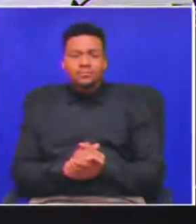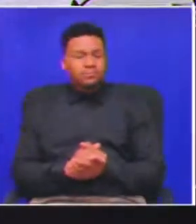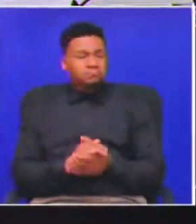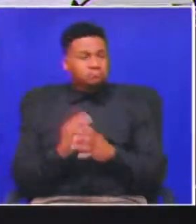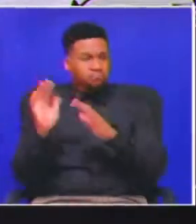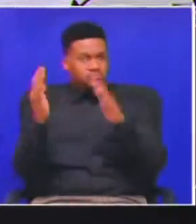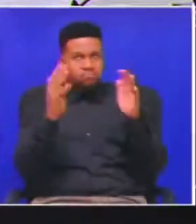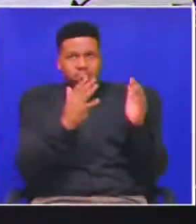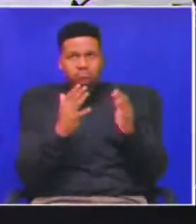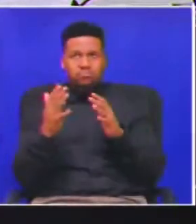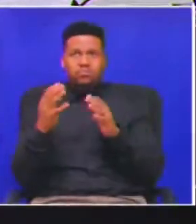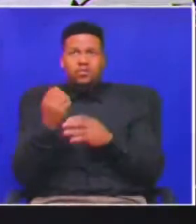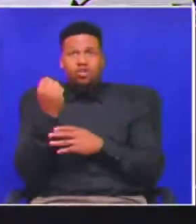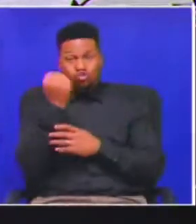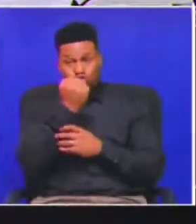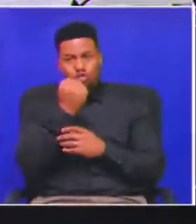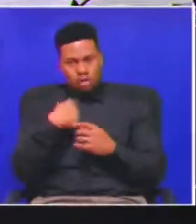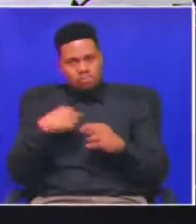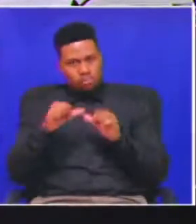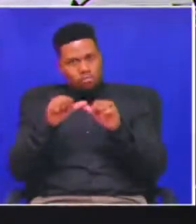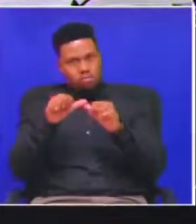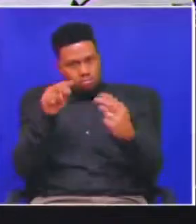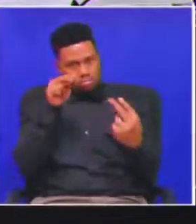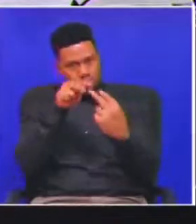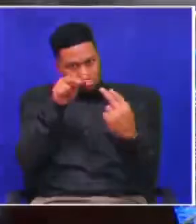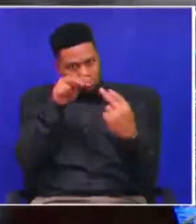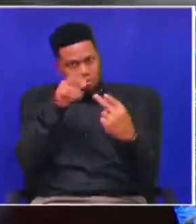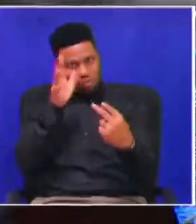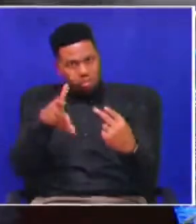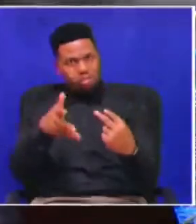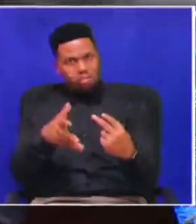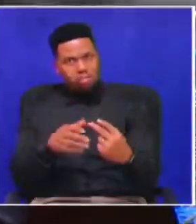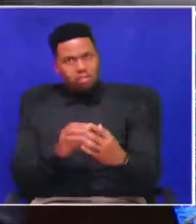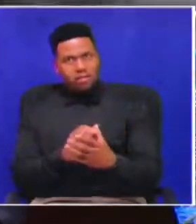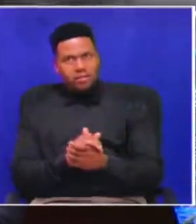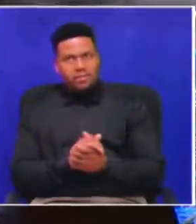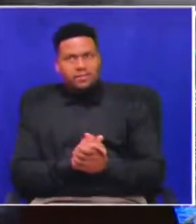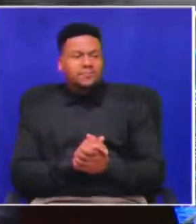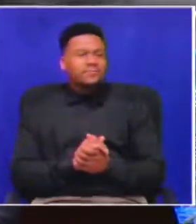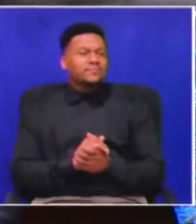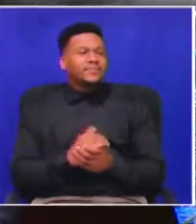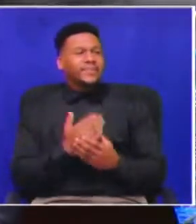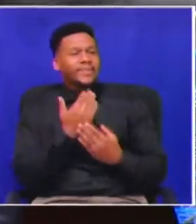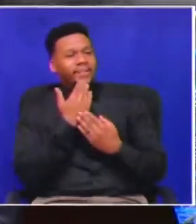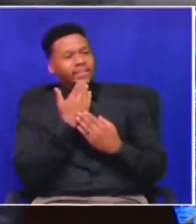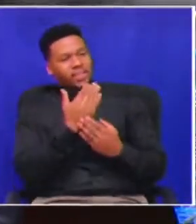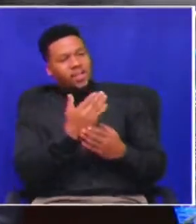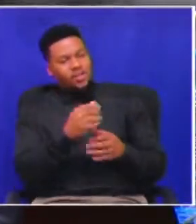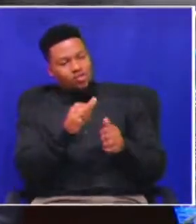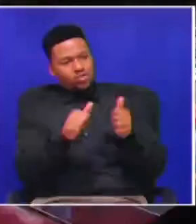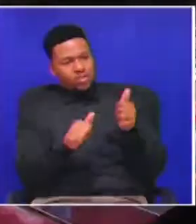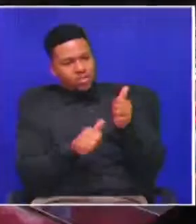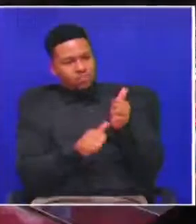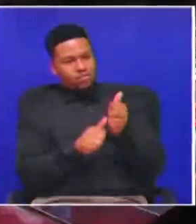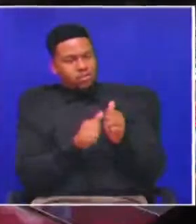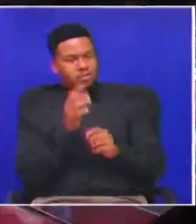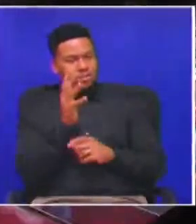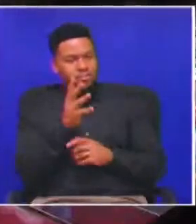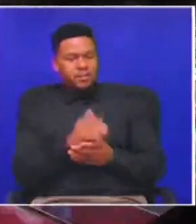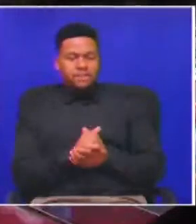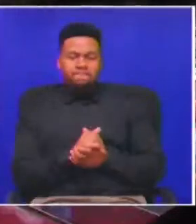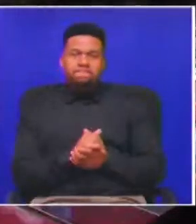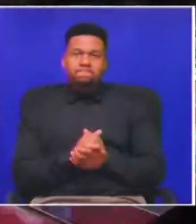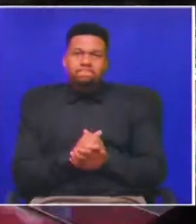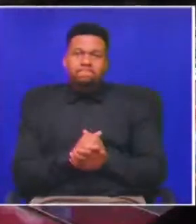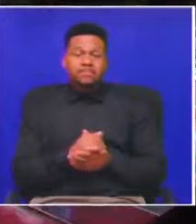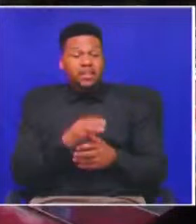Sorry, but I'll keep looking at you. Thank you, Honorable Deputy Speaker. The third supplementary question